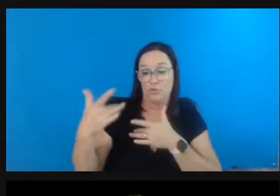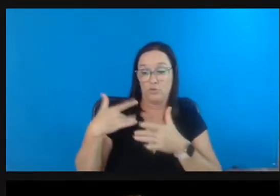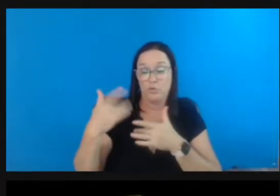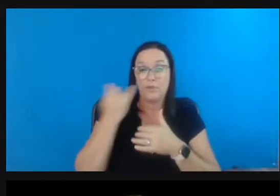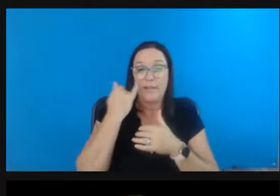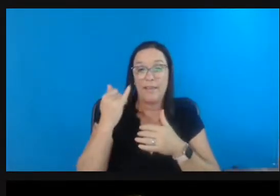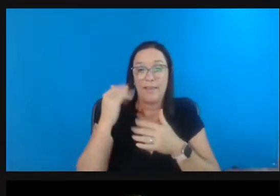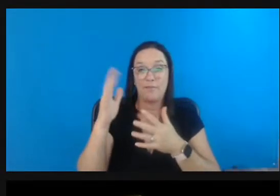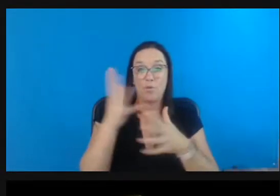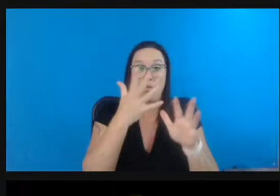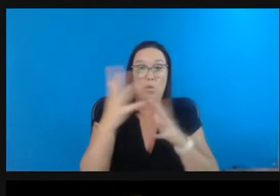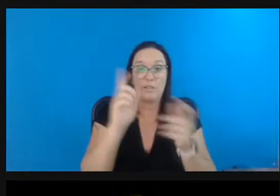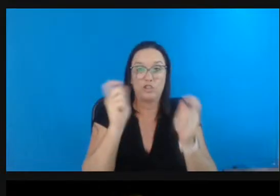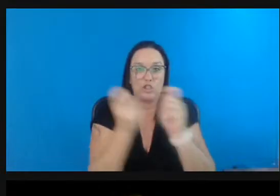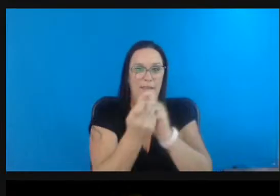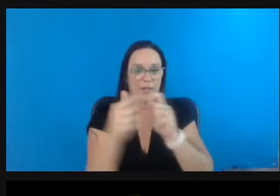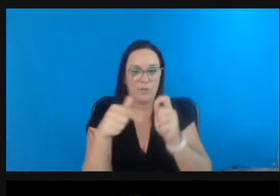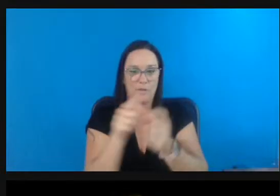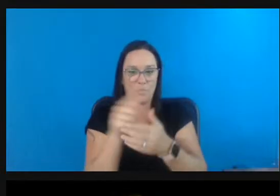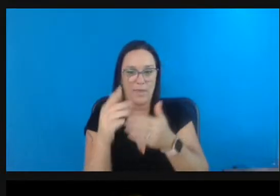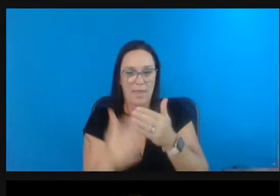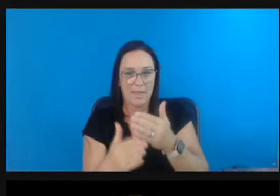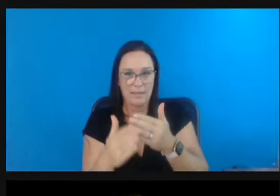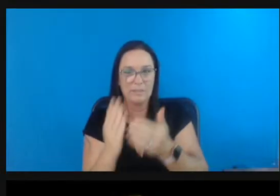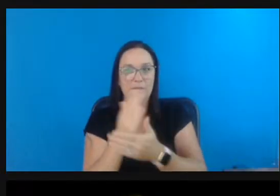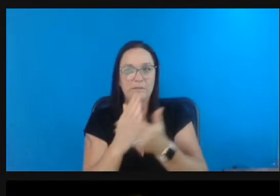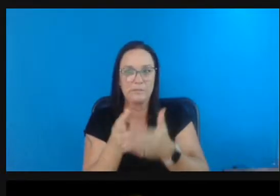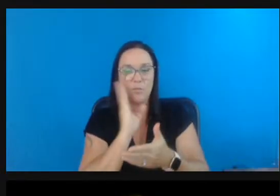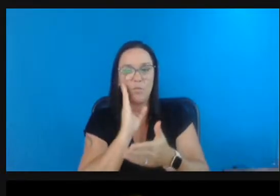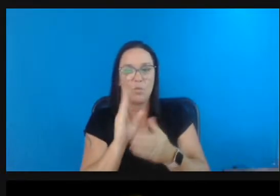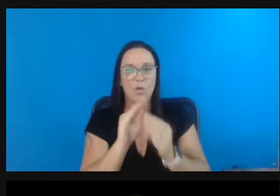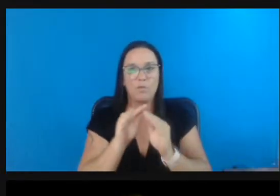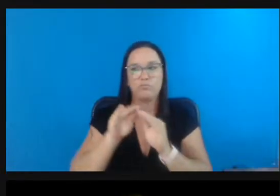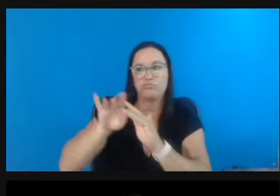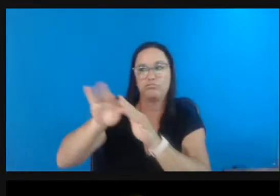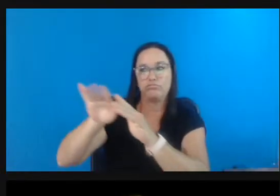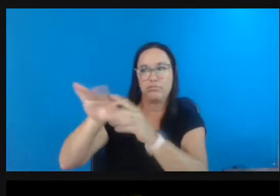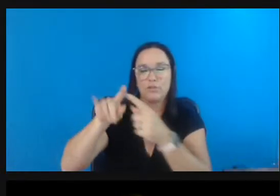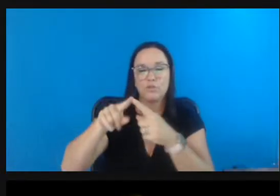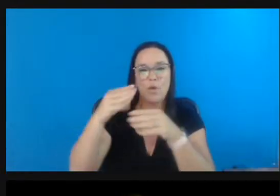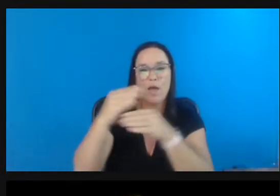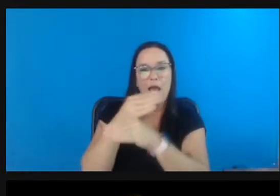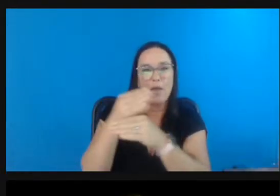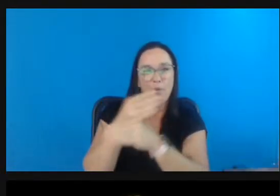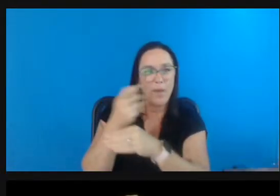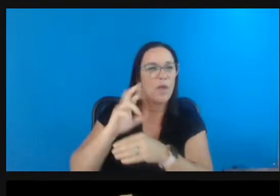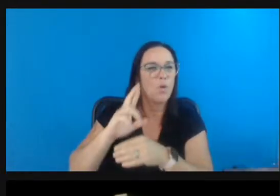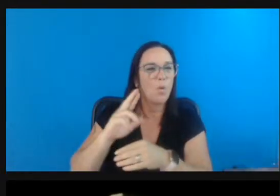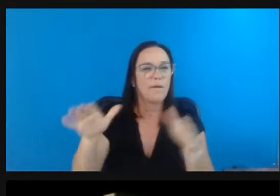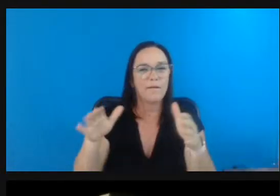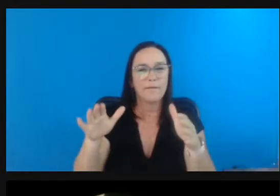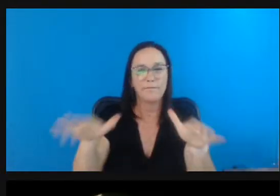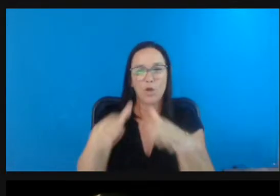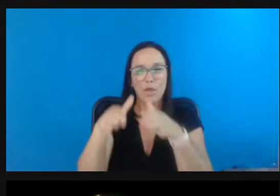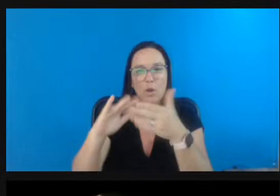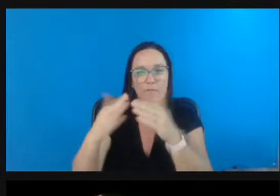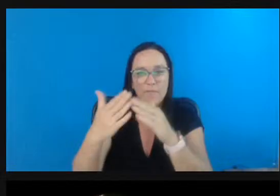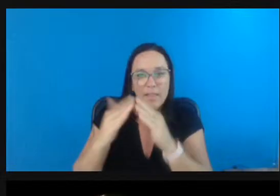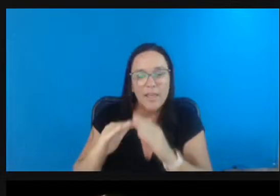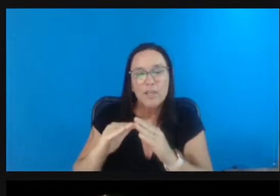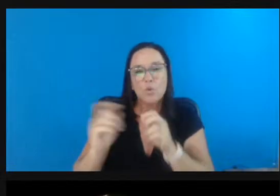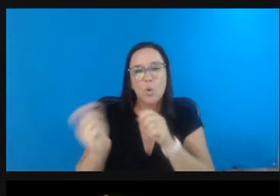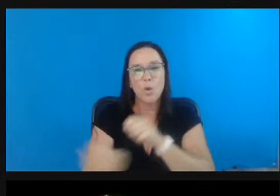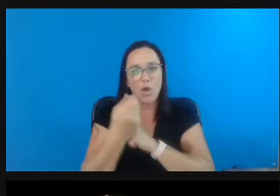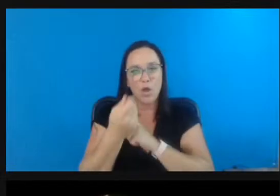changing potentially this weekend. Some of that stuff blowing towards the highway or towards Volcano Village or the golf course